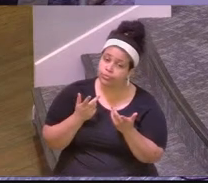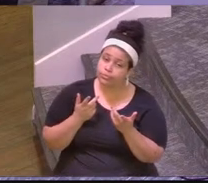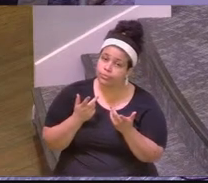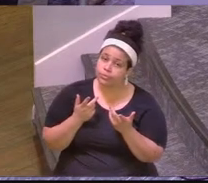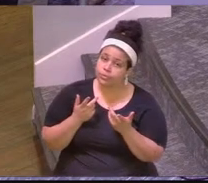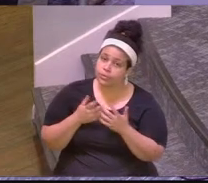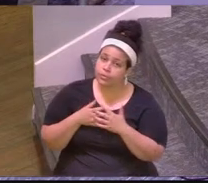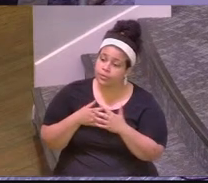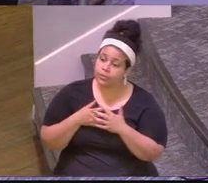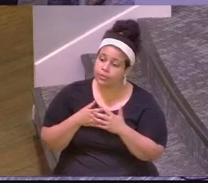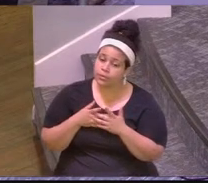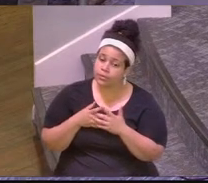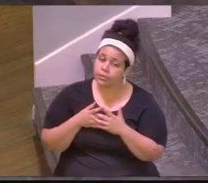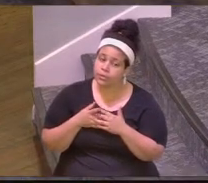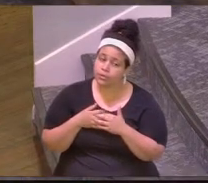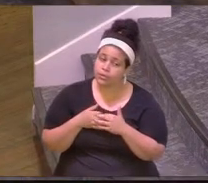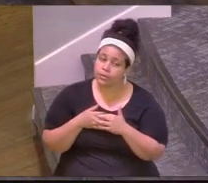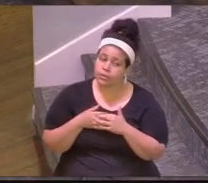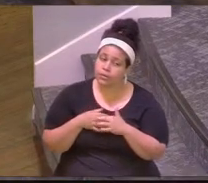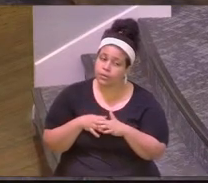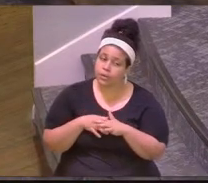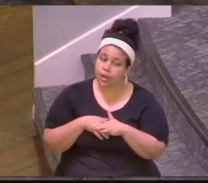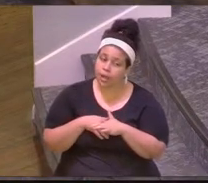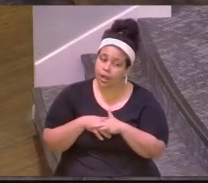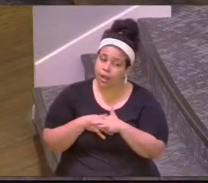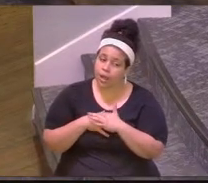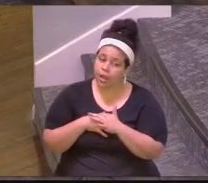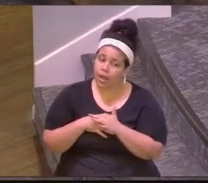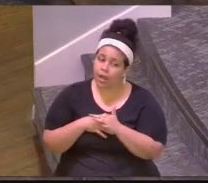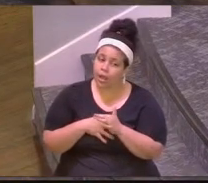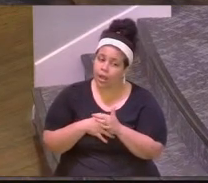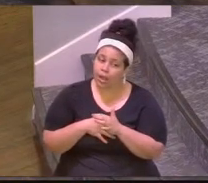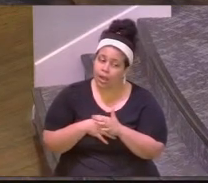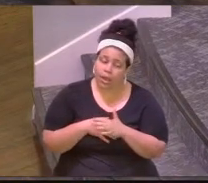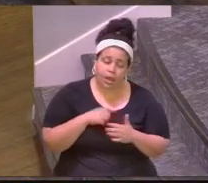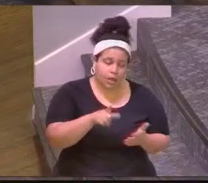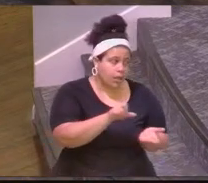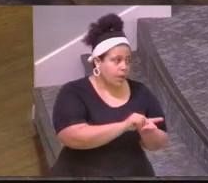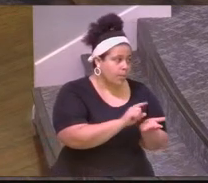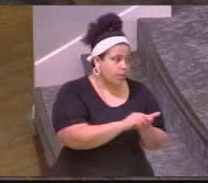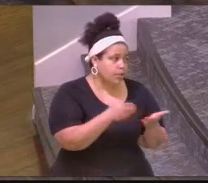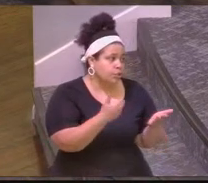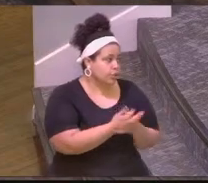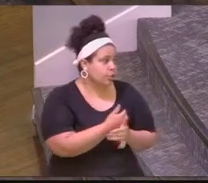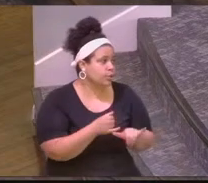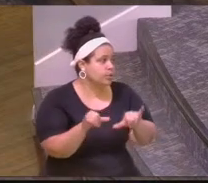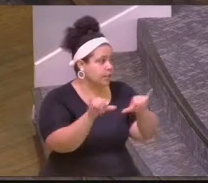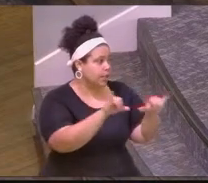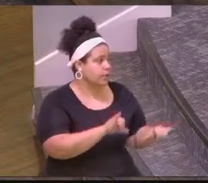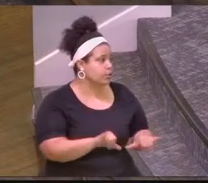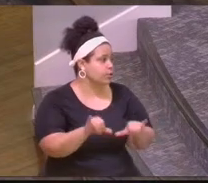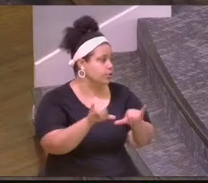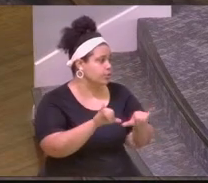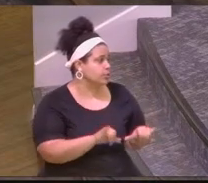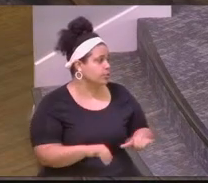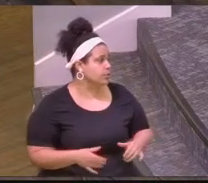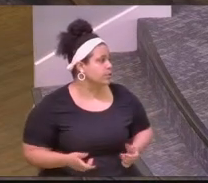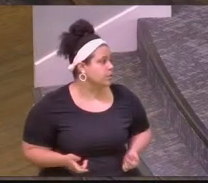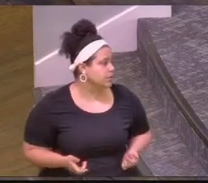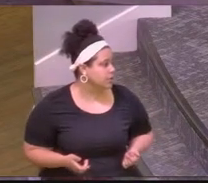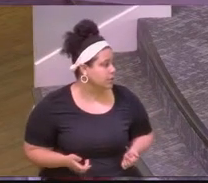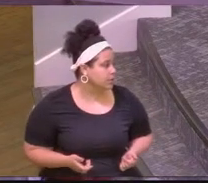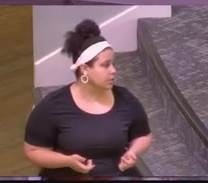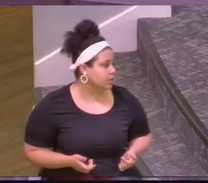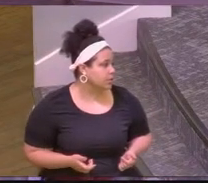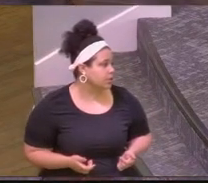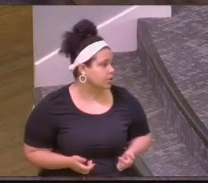Oh, I'm sorry. Have they published the new standards that they're, did you send that to us? Do I have it already?